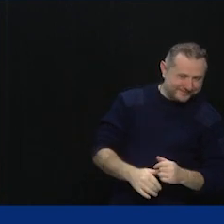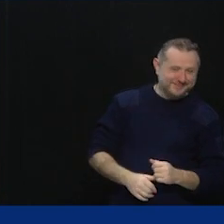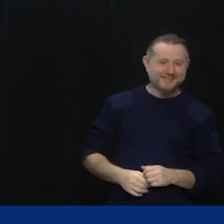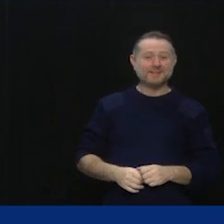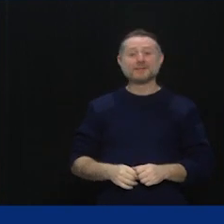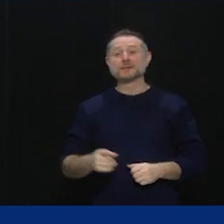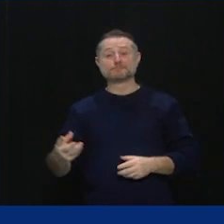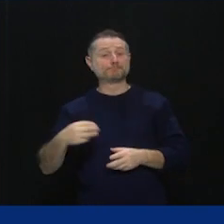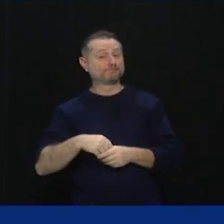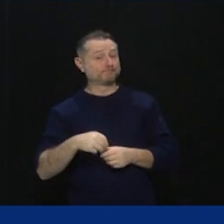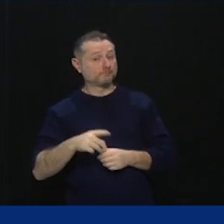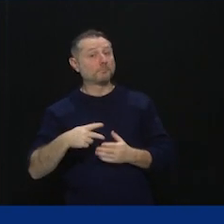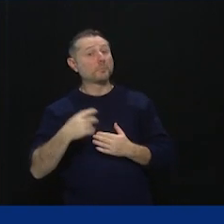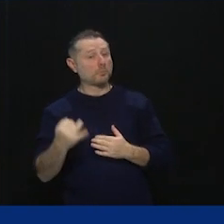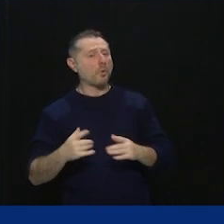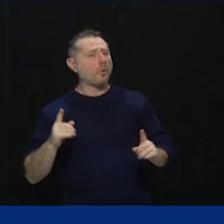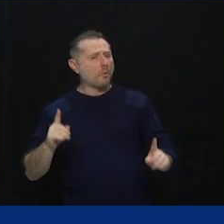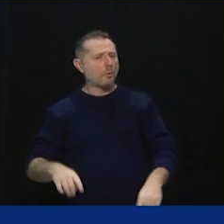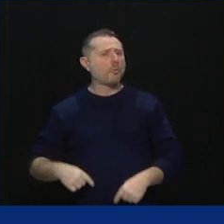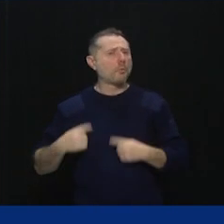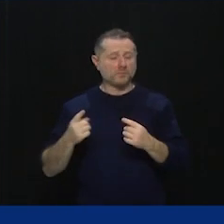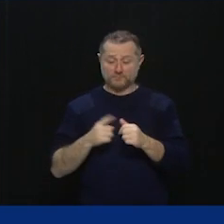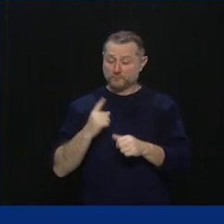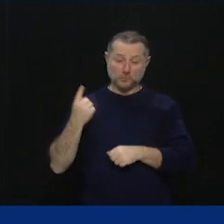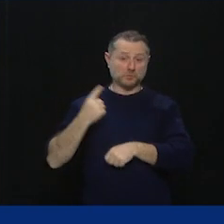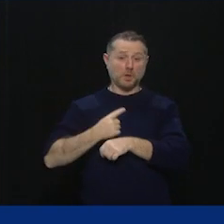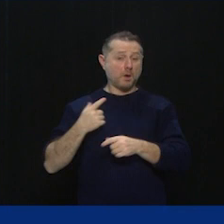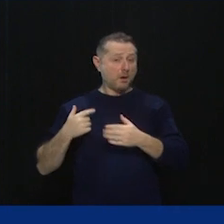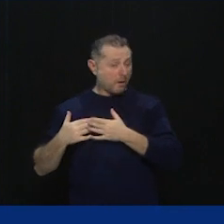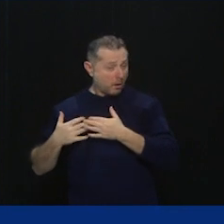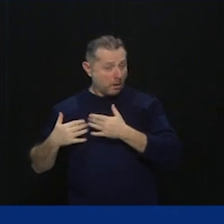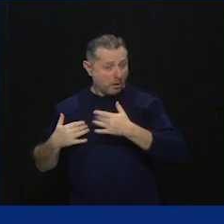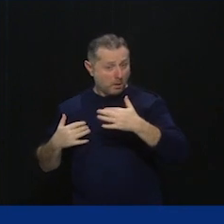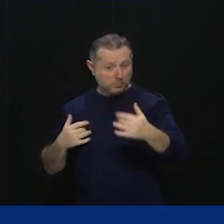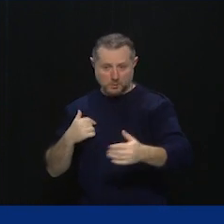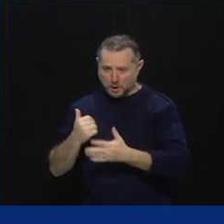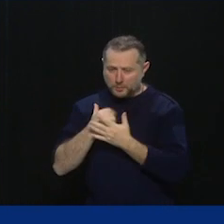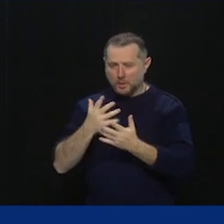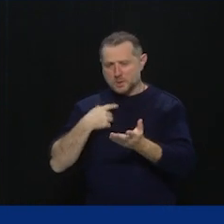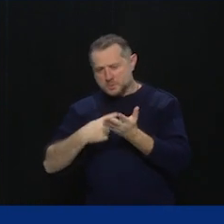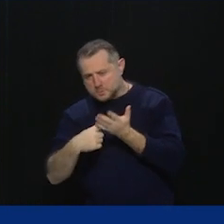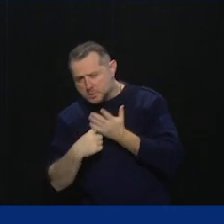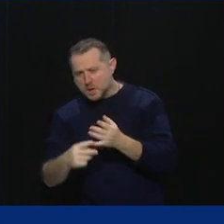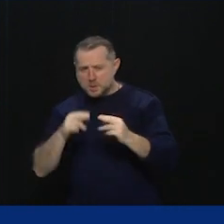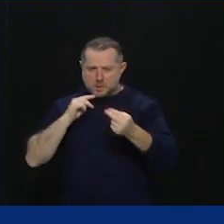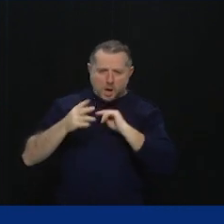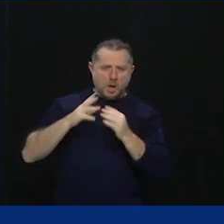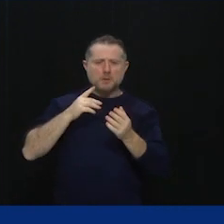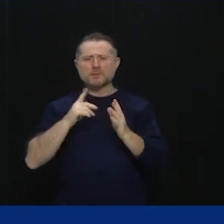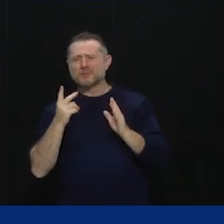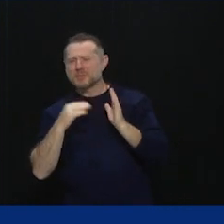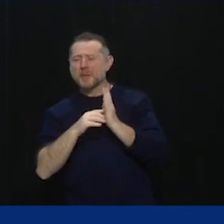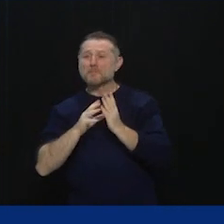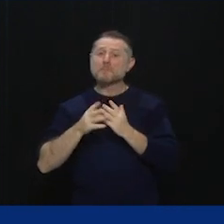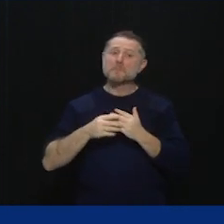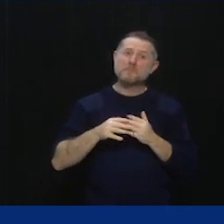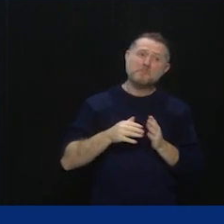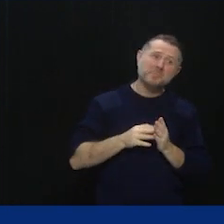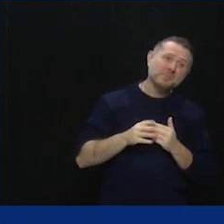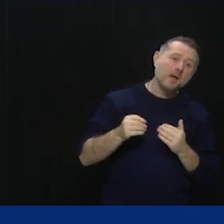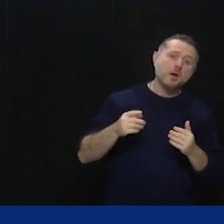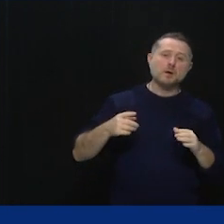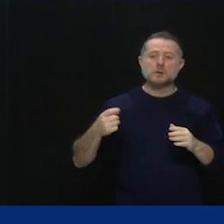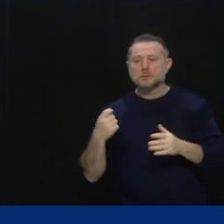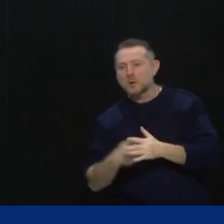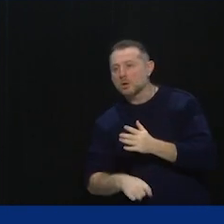one. He helped negotiate that $4 million grant to help design the sewer system, even though we didn't know how we were going to pay for it. But then he also